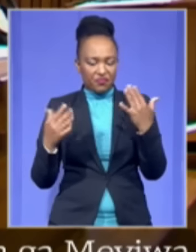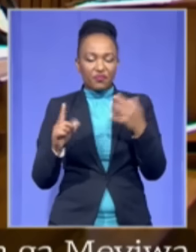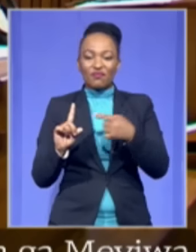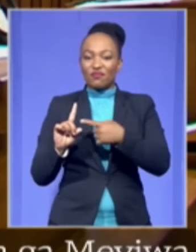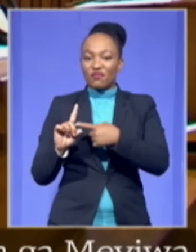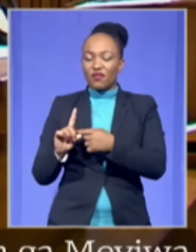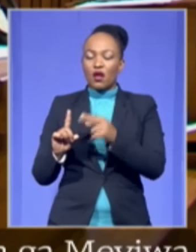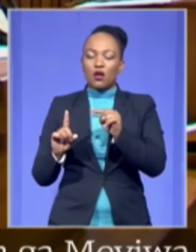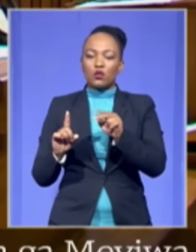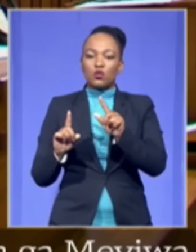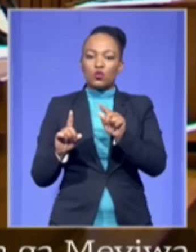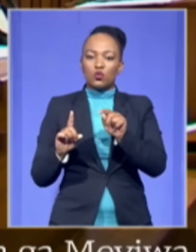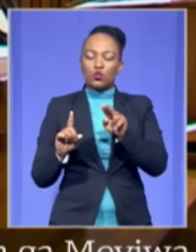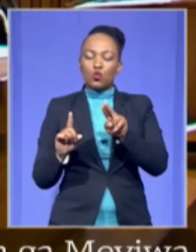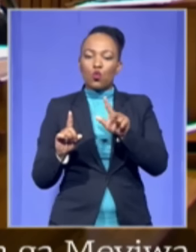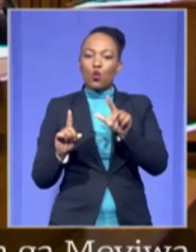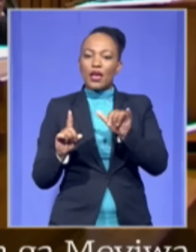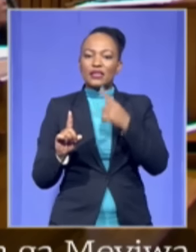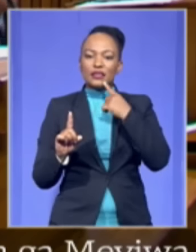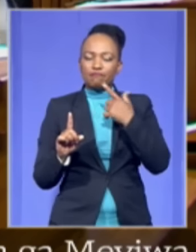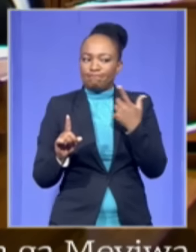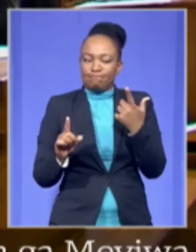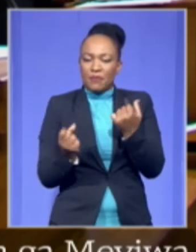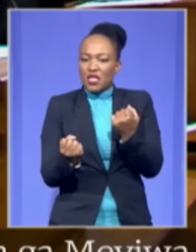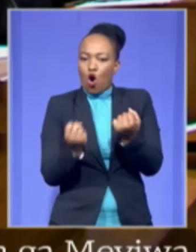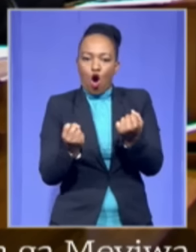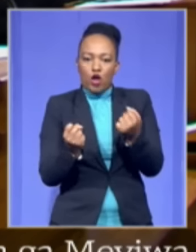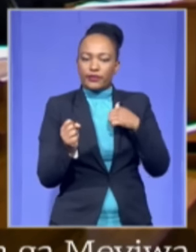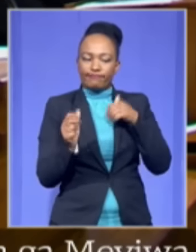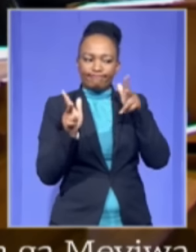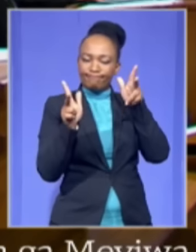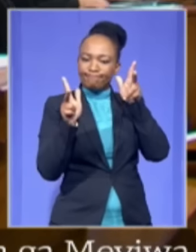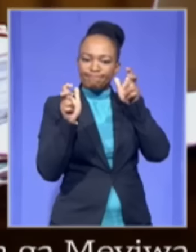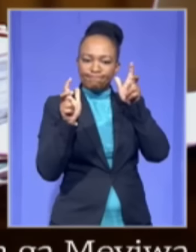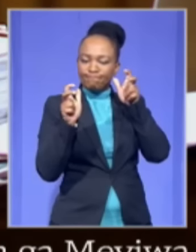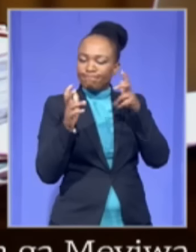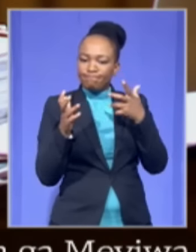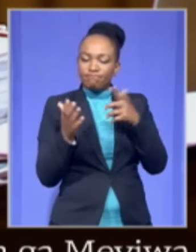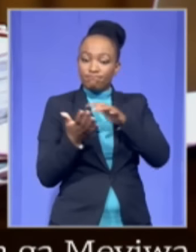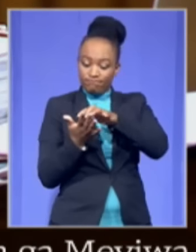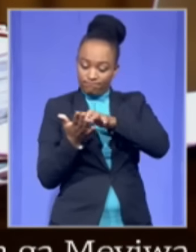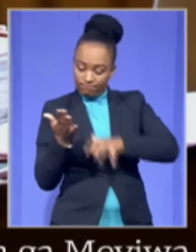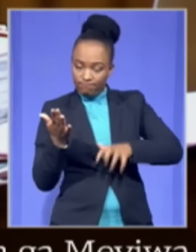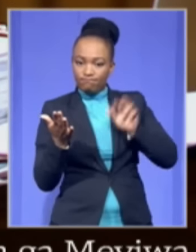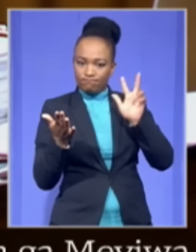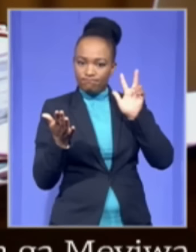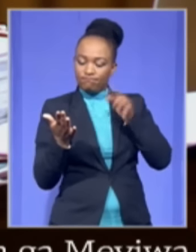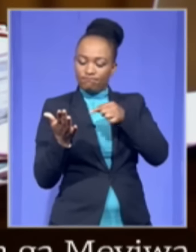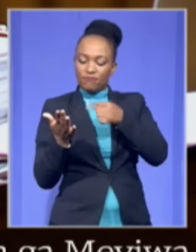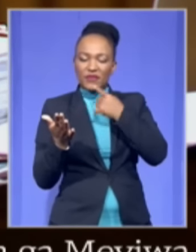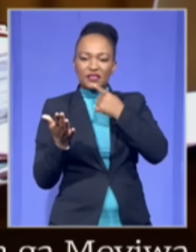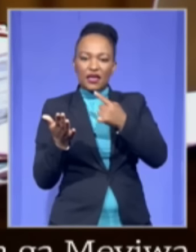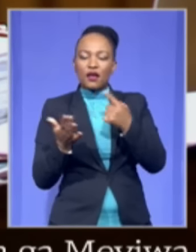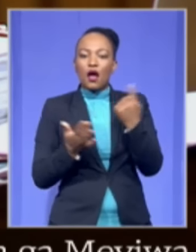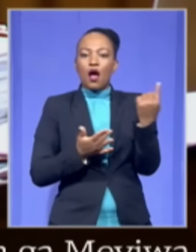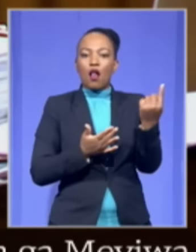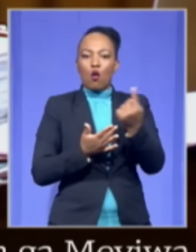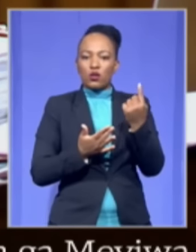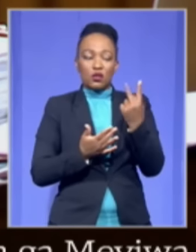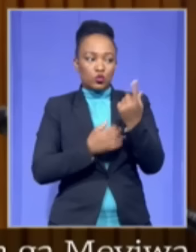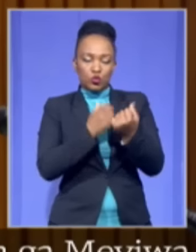gore o retelelwa ke go reetsa mo kgotlatshekelo le ena o ka ile ka lekwalo la maikano gore o tlhaoletswe kwa lefelong la gagwe a le esi dingwaga